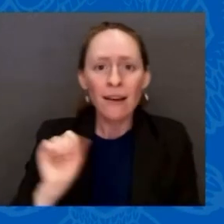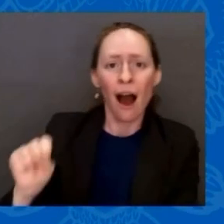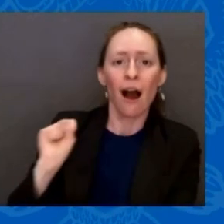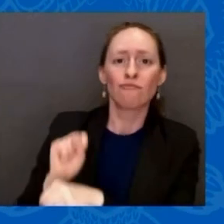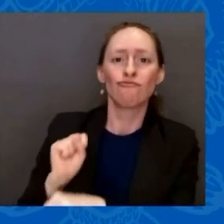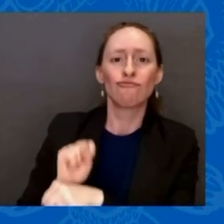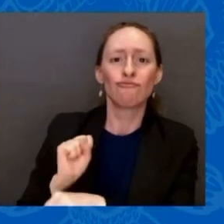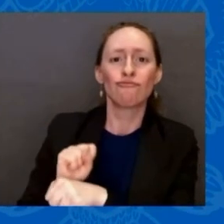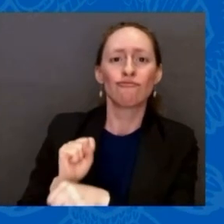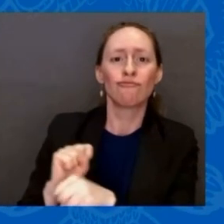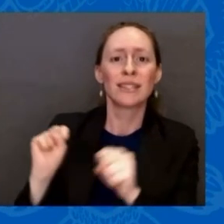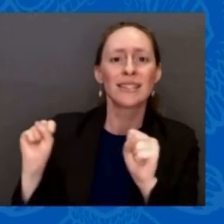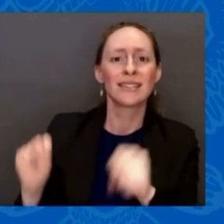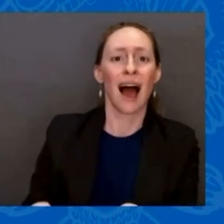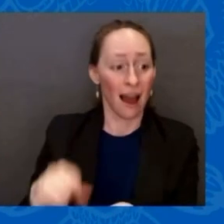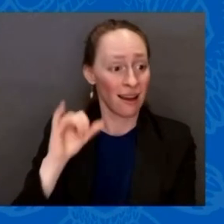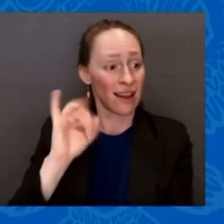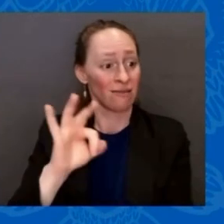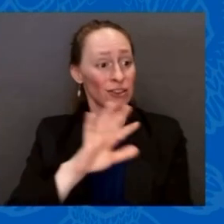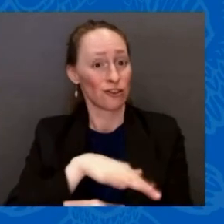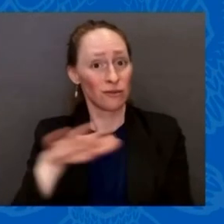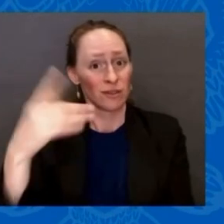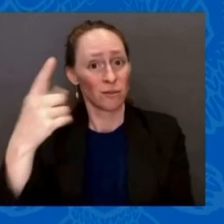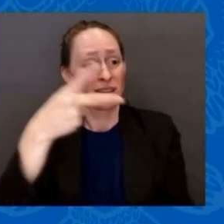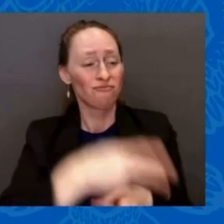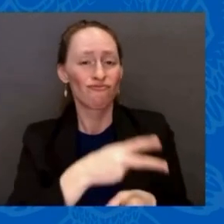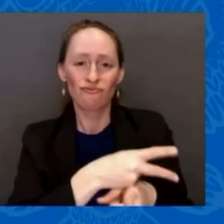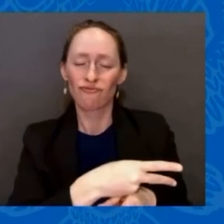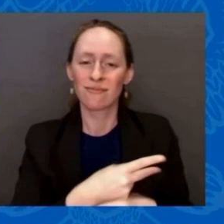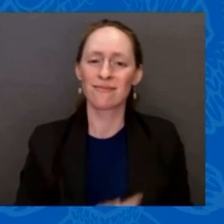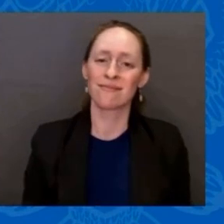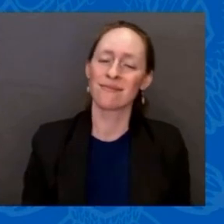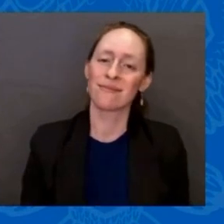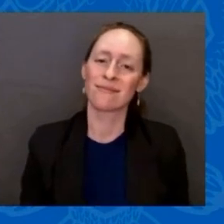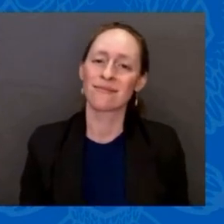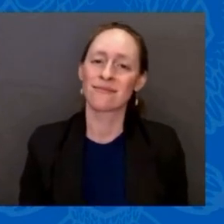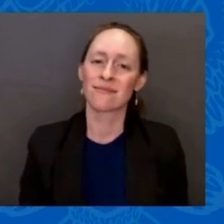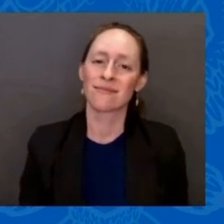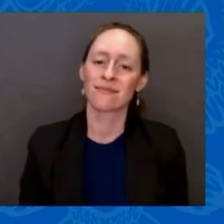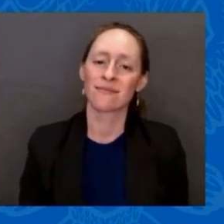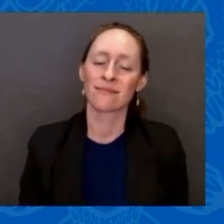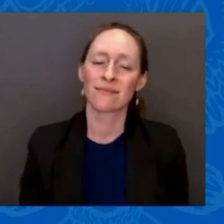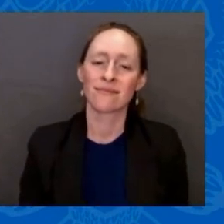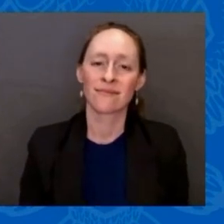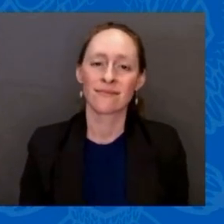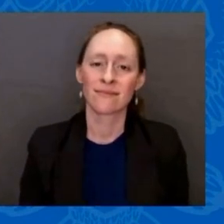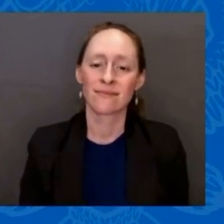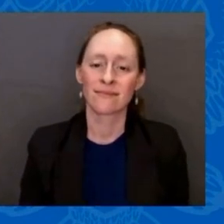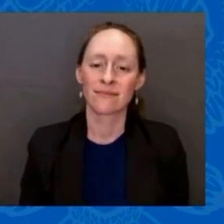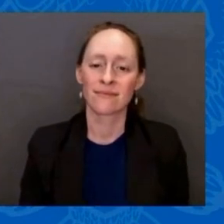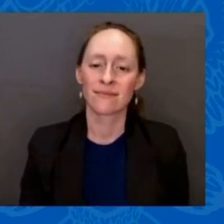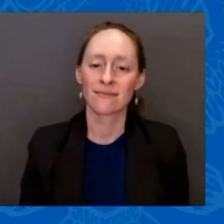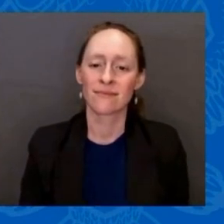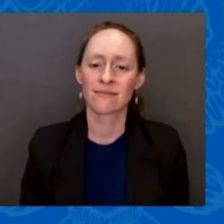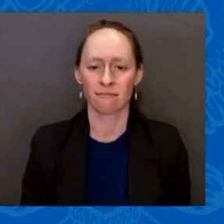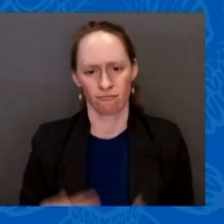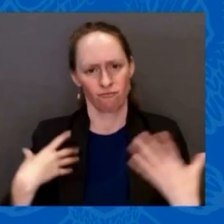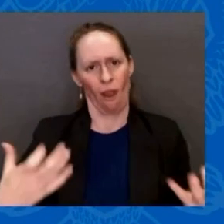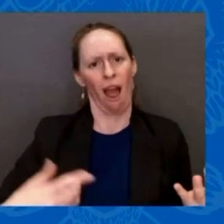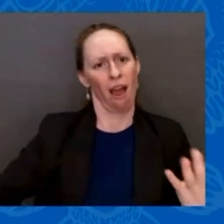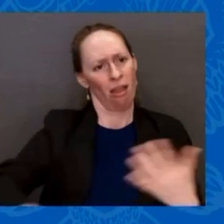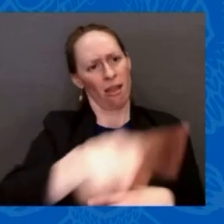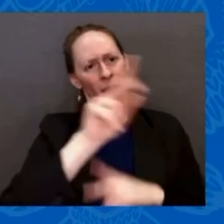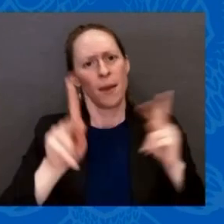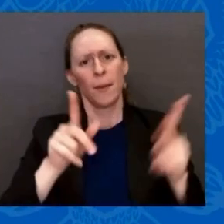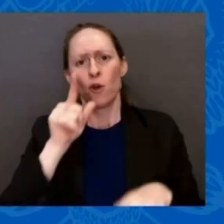We're also making it easier to empower workers by making it easier to join a union. As I said, I promised to be the most pro-union president in history, and I